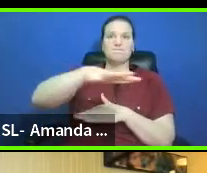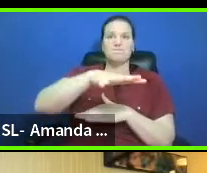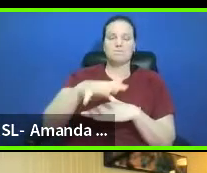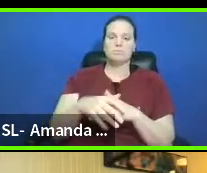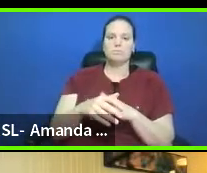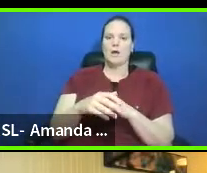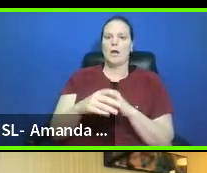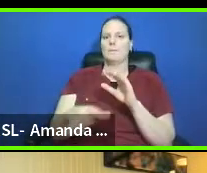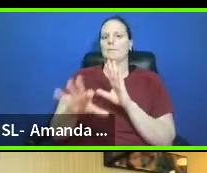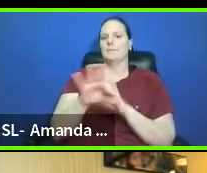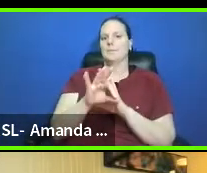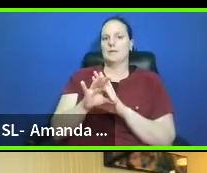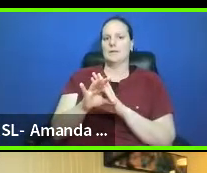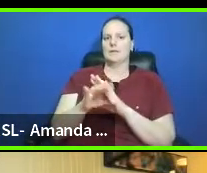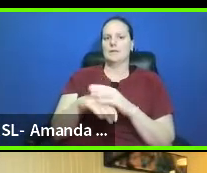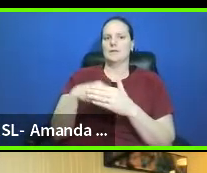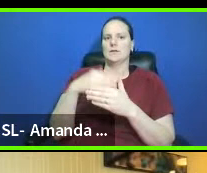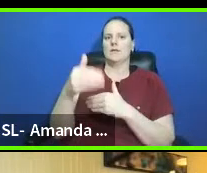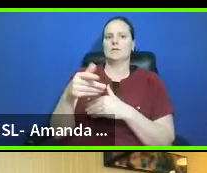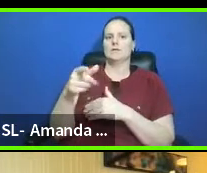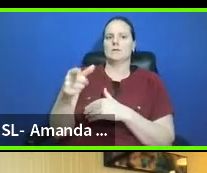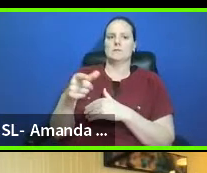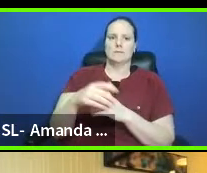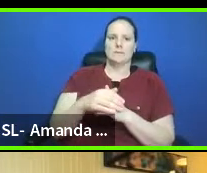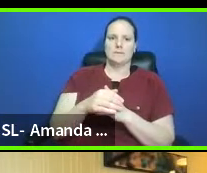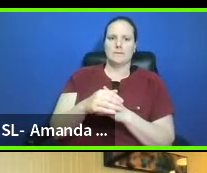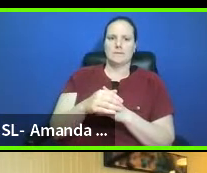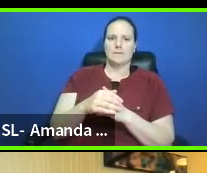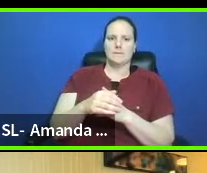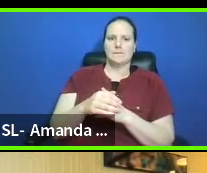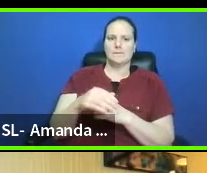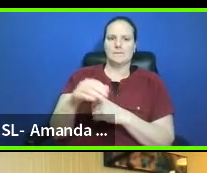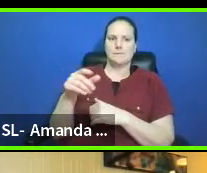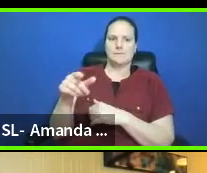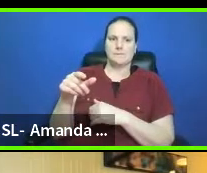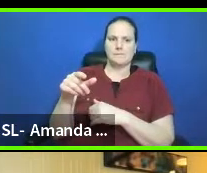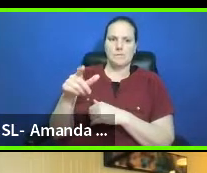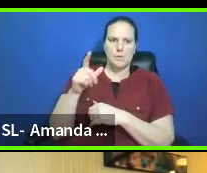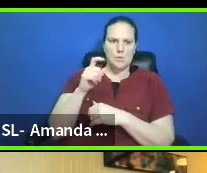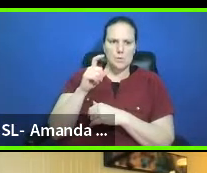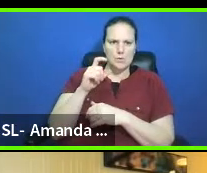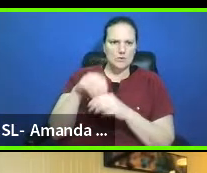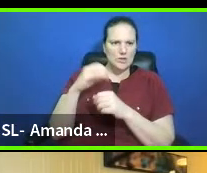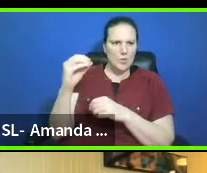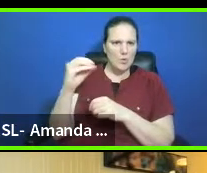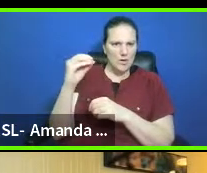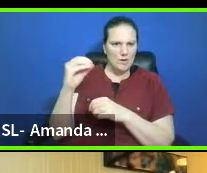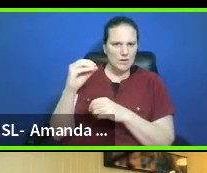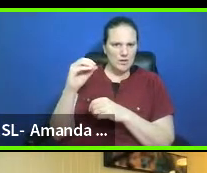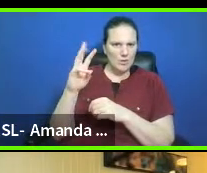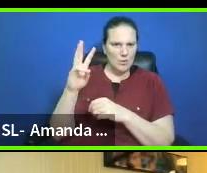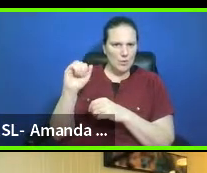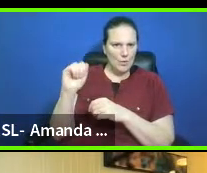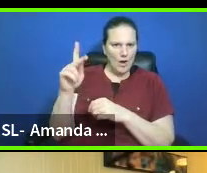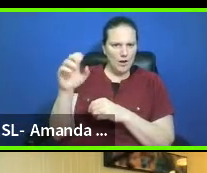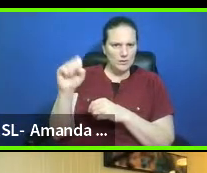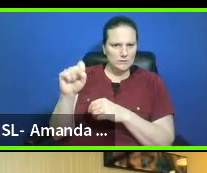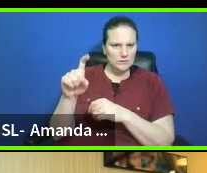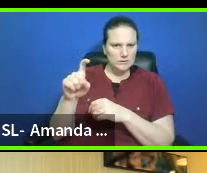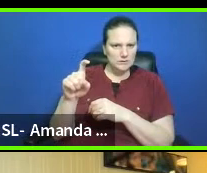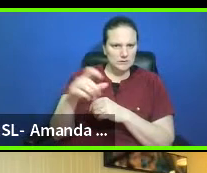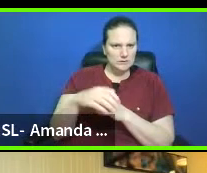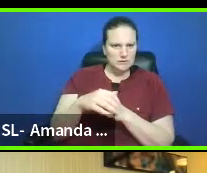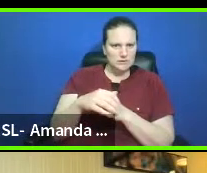And I'll pick on, how about, is it whoever's in Oregon Walks? How's that? I was